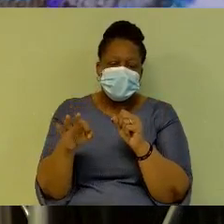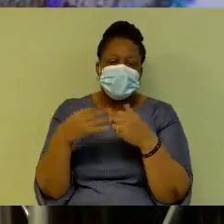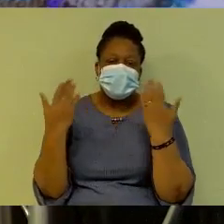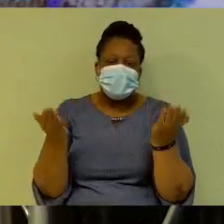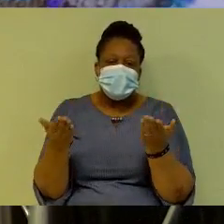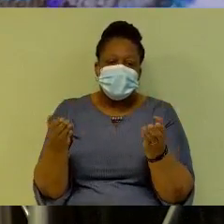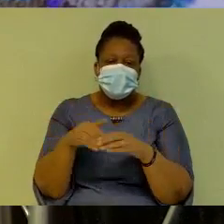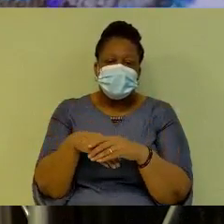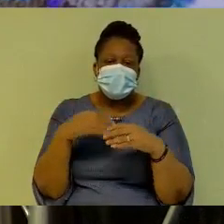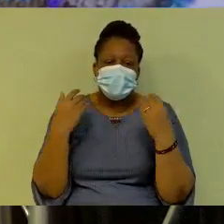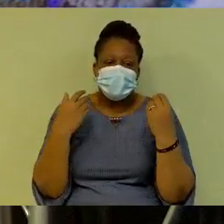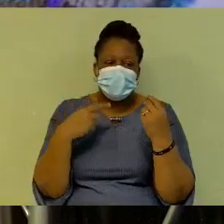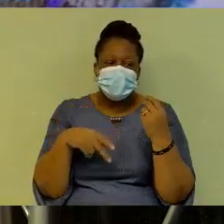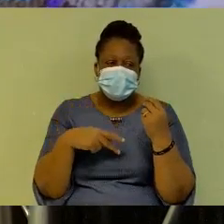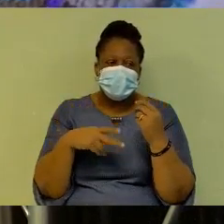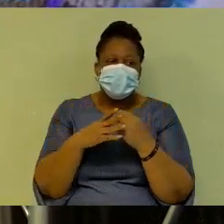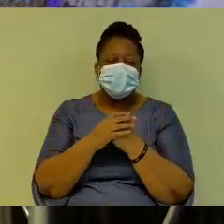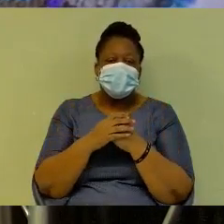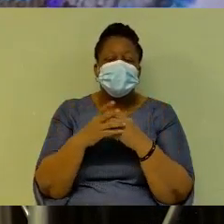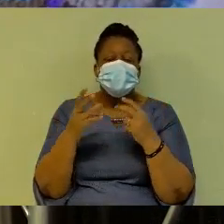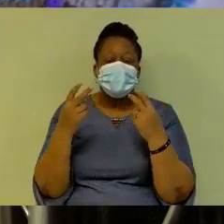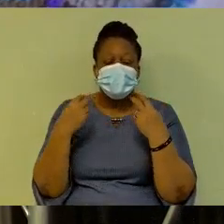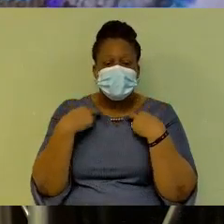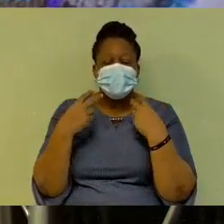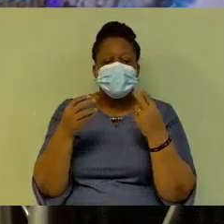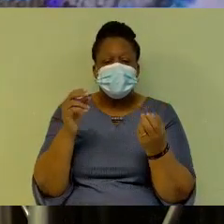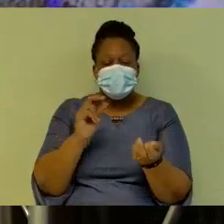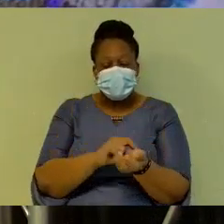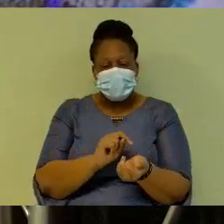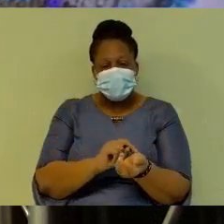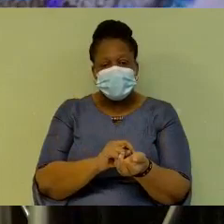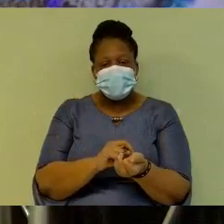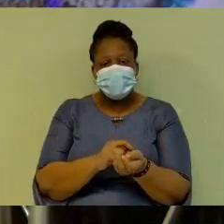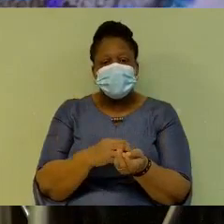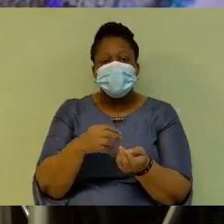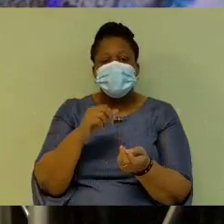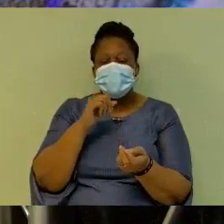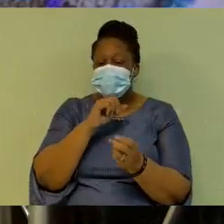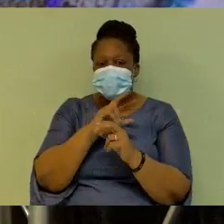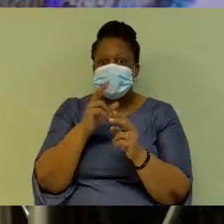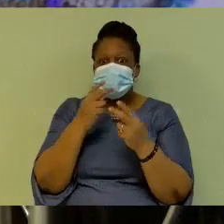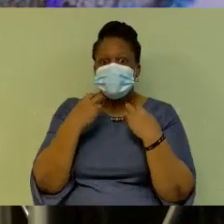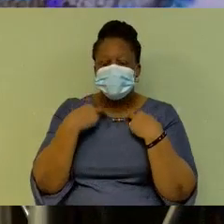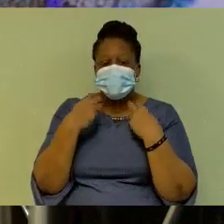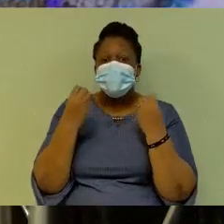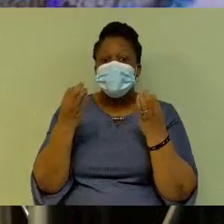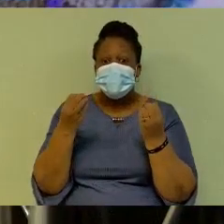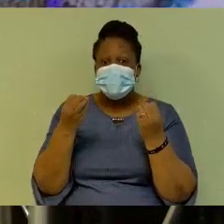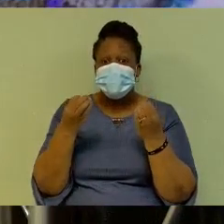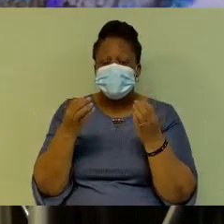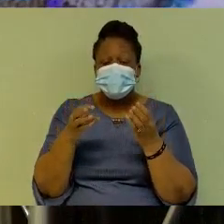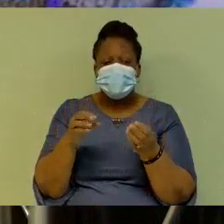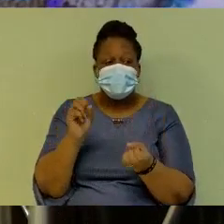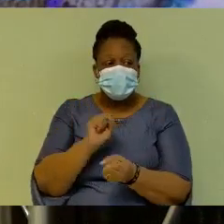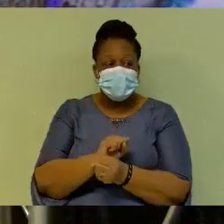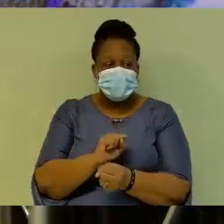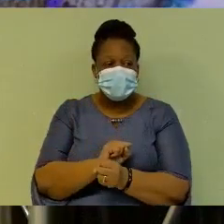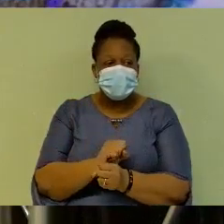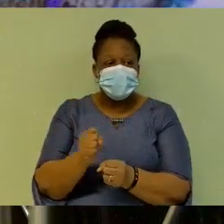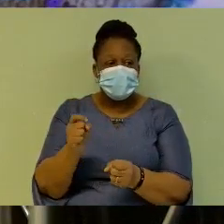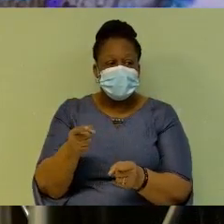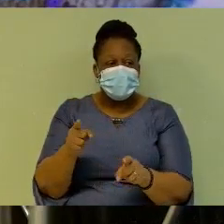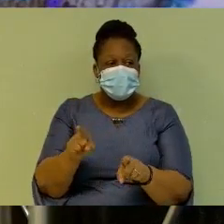our nursing fraternity to be spared from the well-told realities in other countries where it has become the norm for